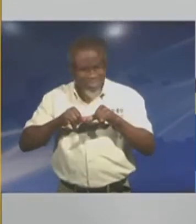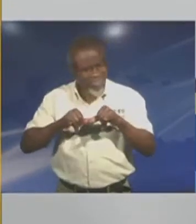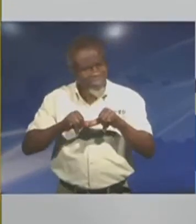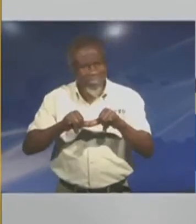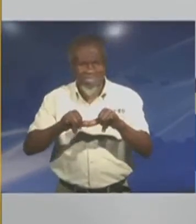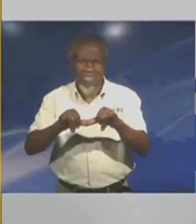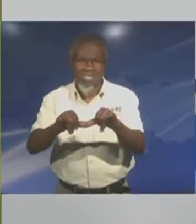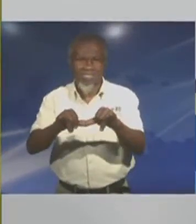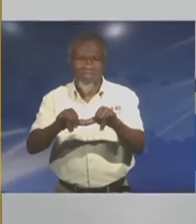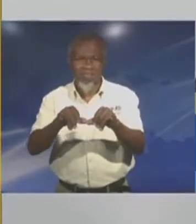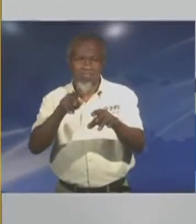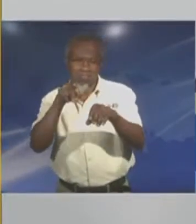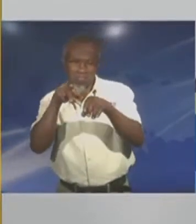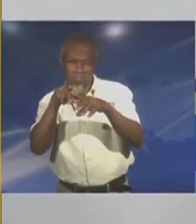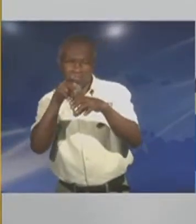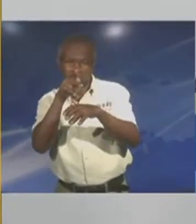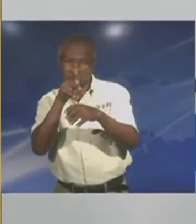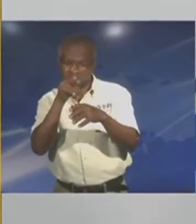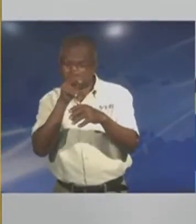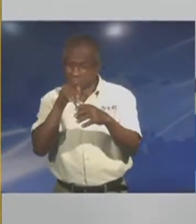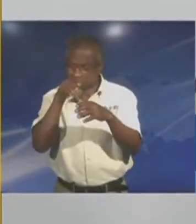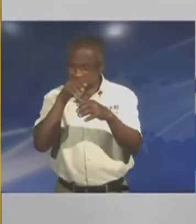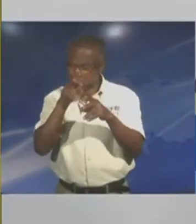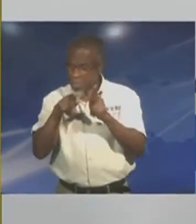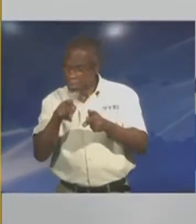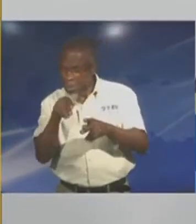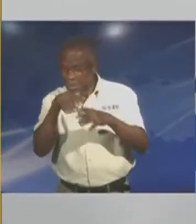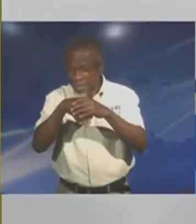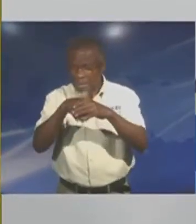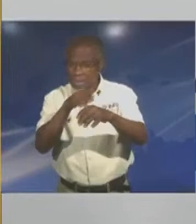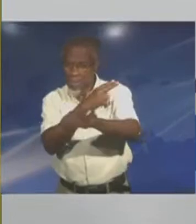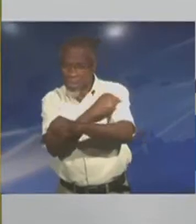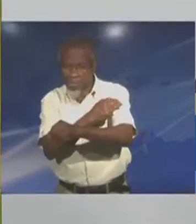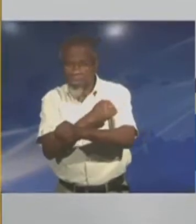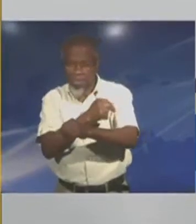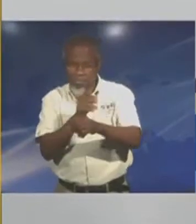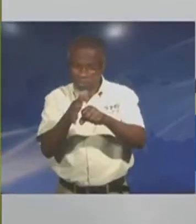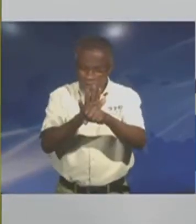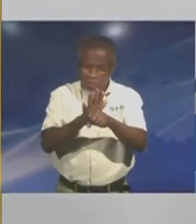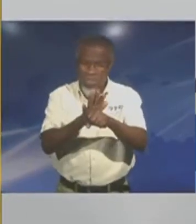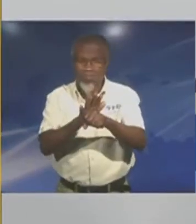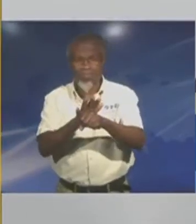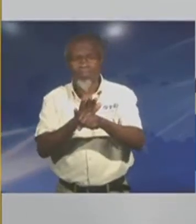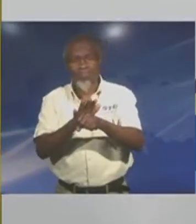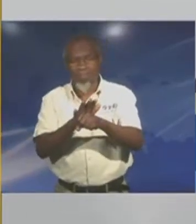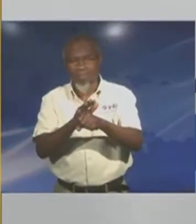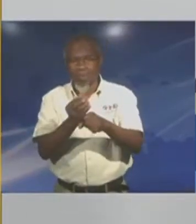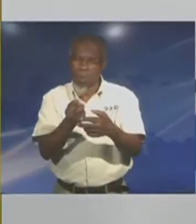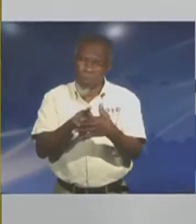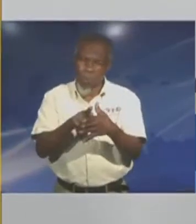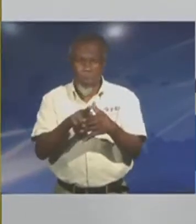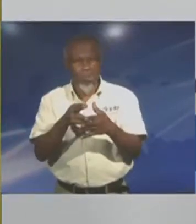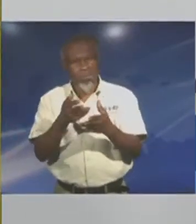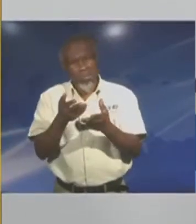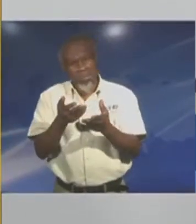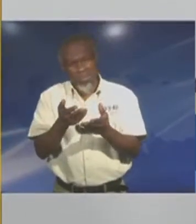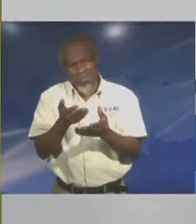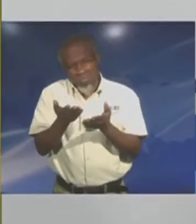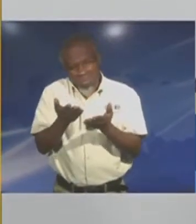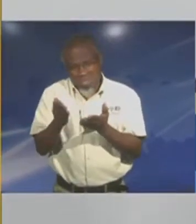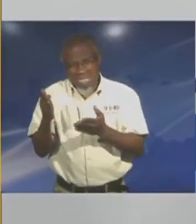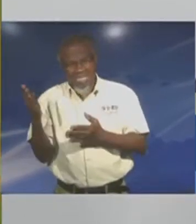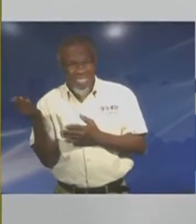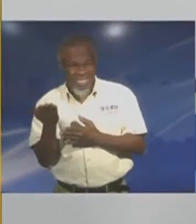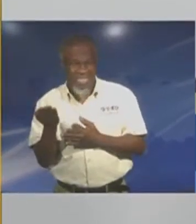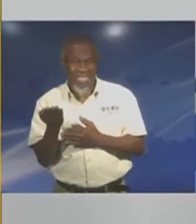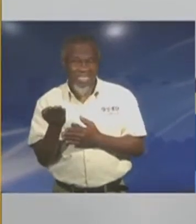are hospitalized for COVID-19 and have, adverse outcomes or worse outcomes tend to be